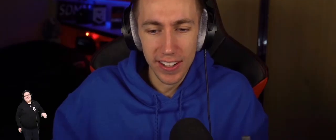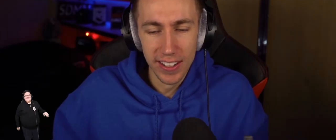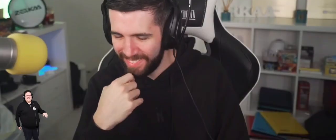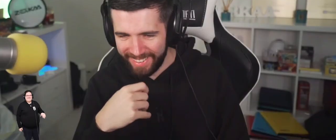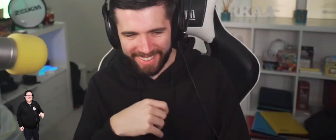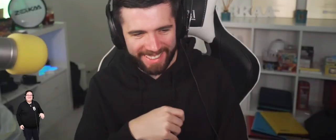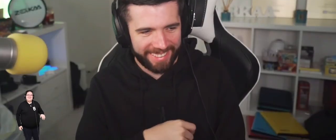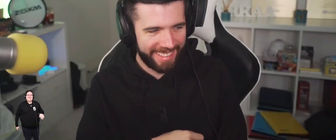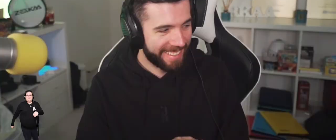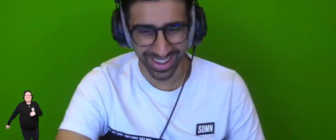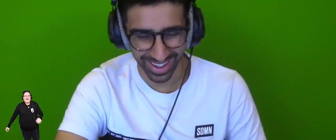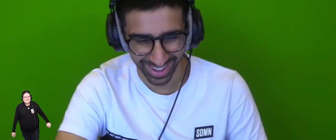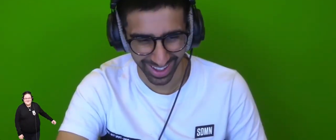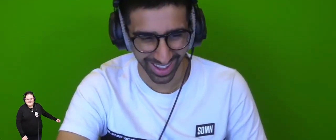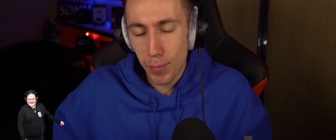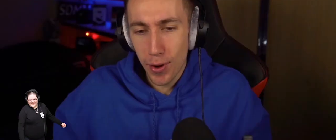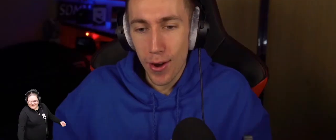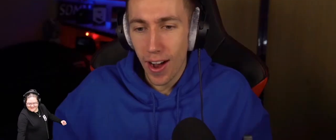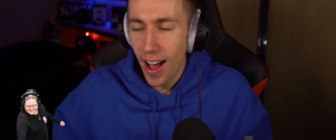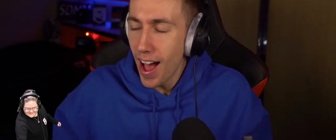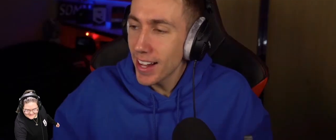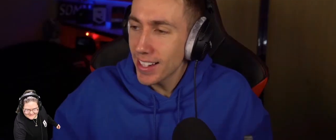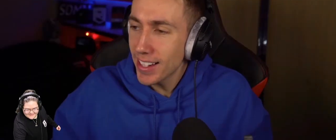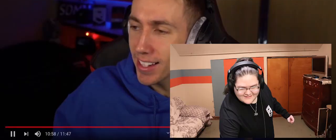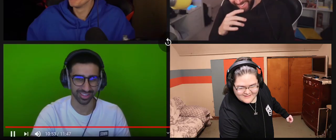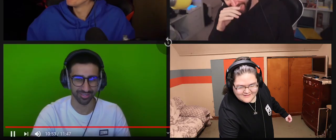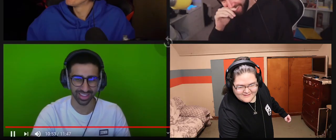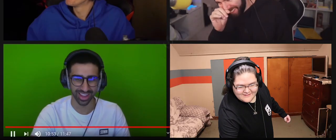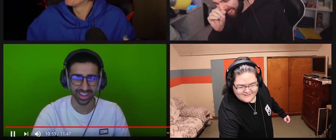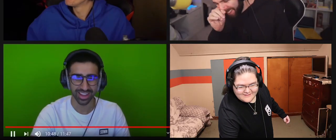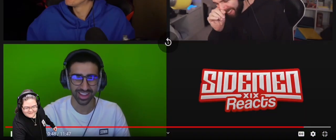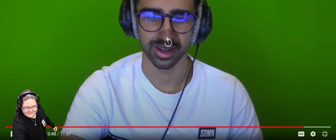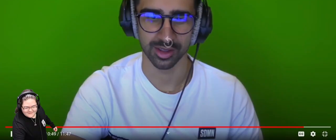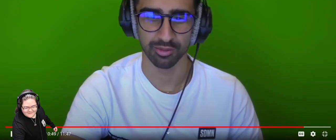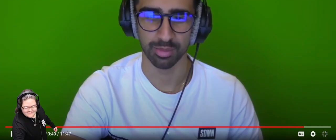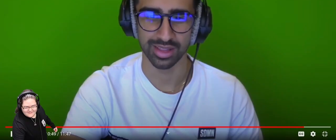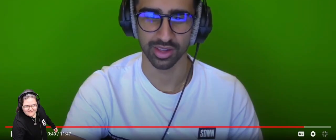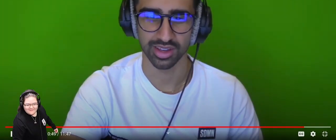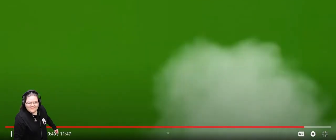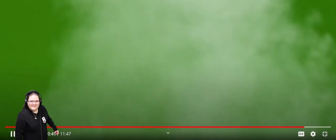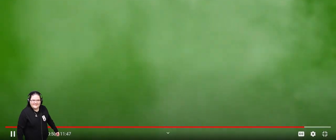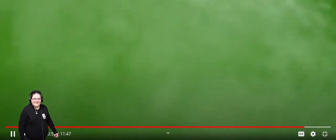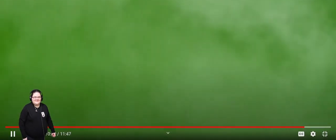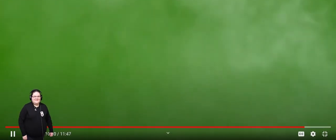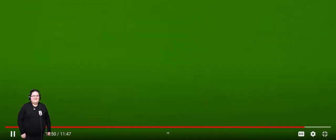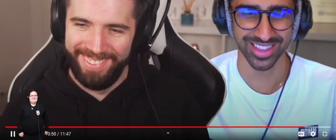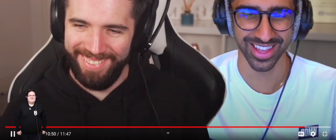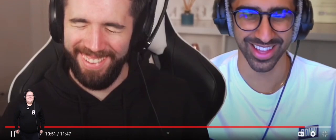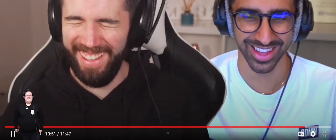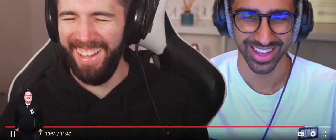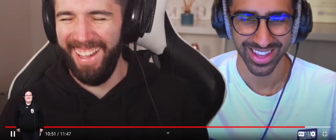to. Okay, so that was. Wait, what happened? Wait, whoa, hold on. Or something like discover magic.